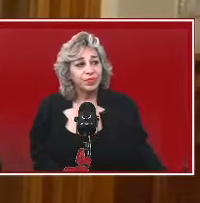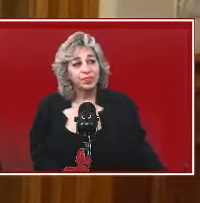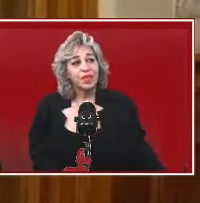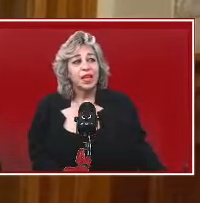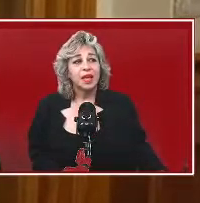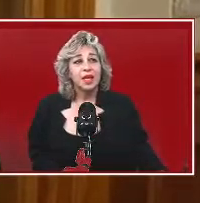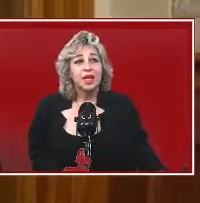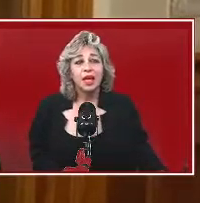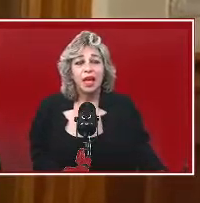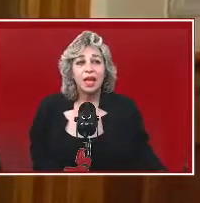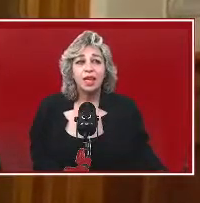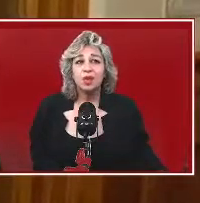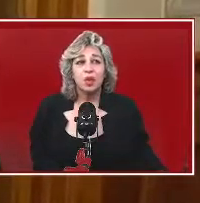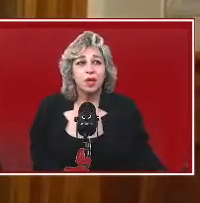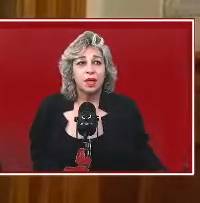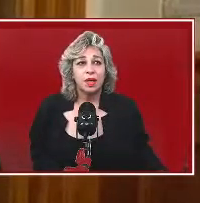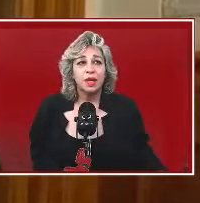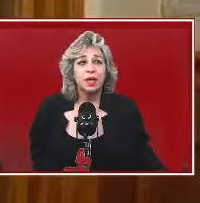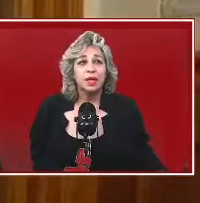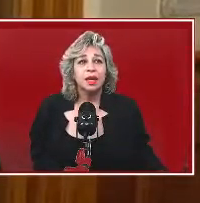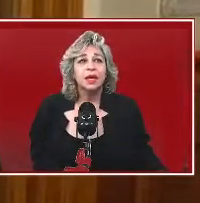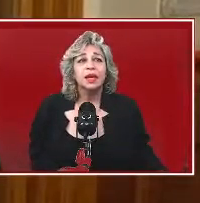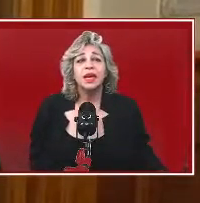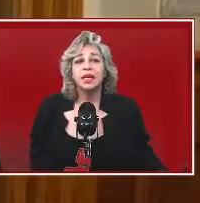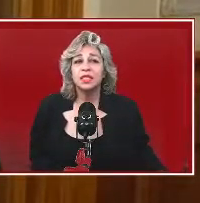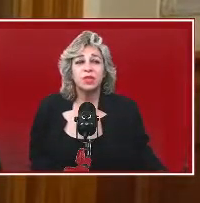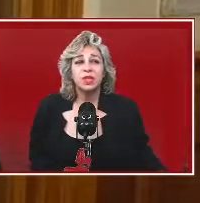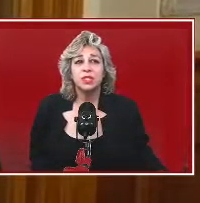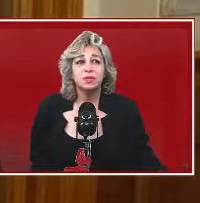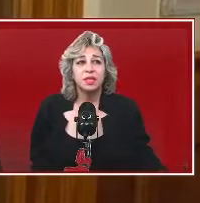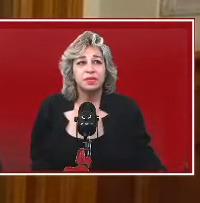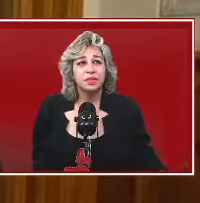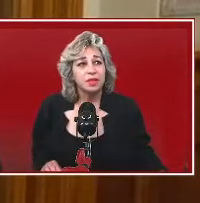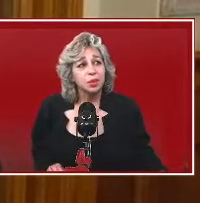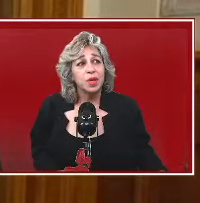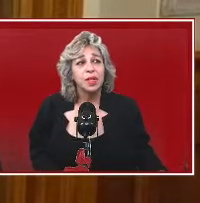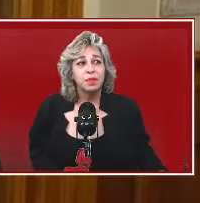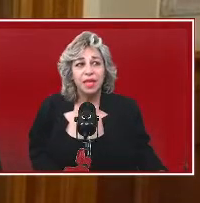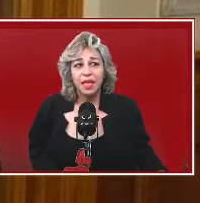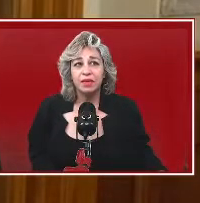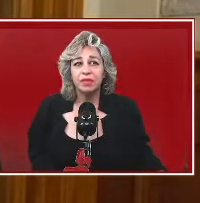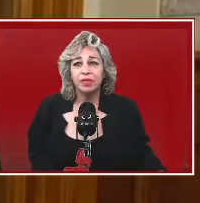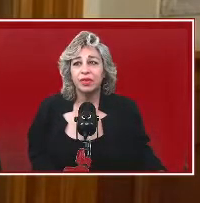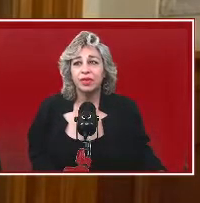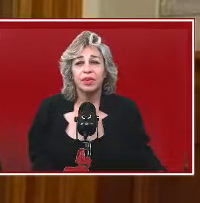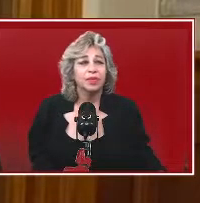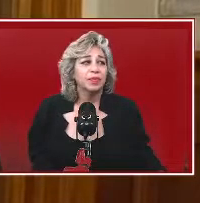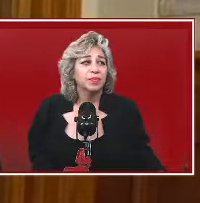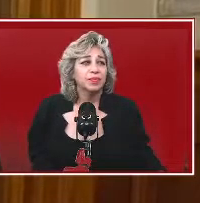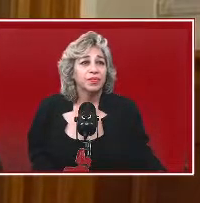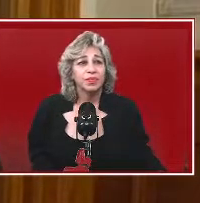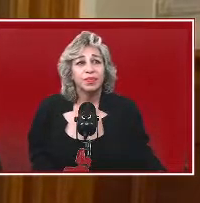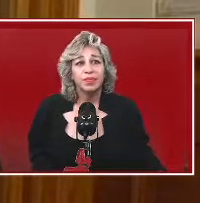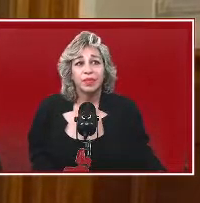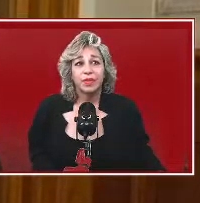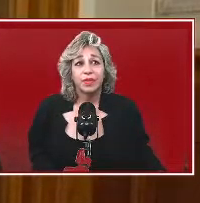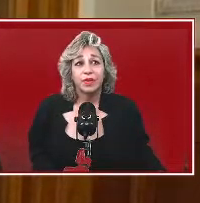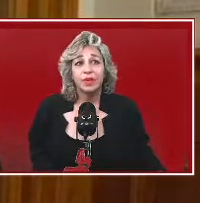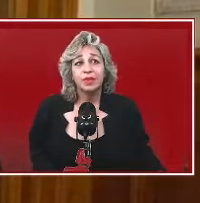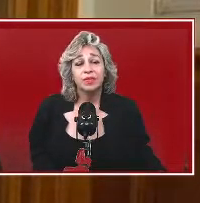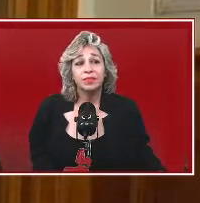Cada quien puede expresarse. Anyone can express themselves the way they believe. No debe de